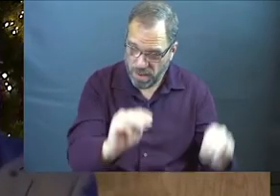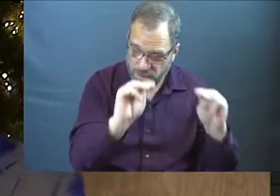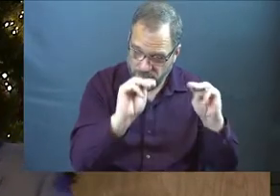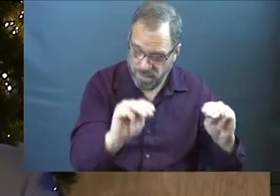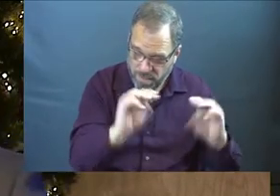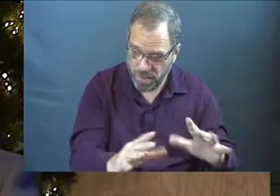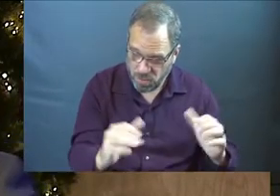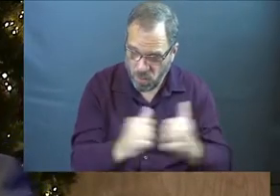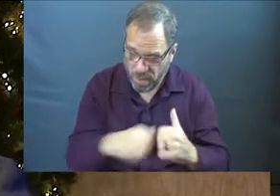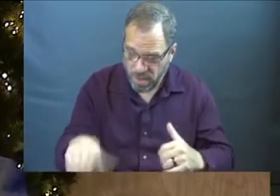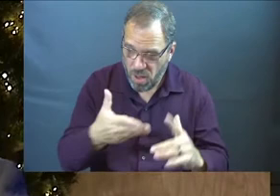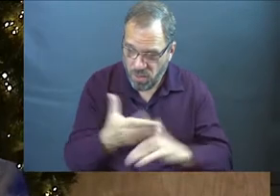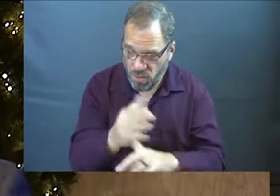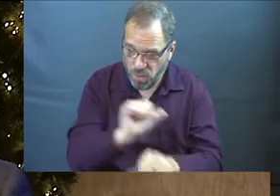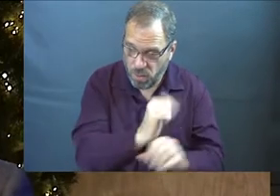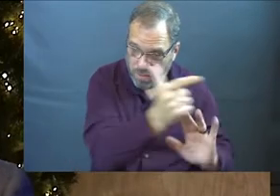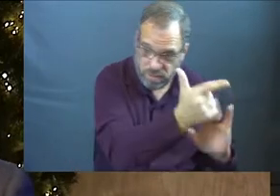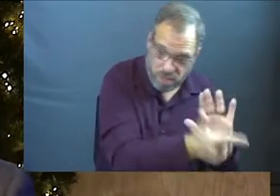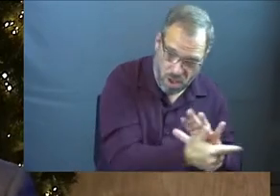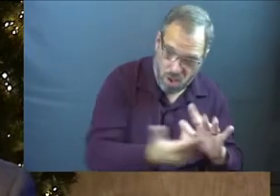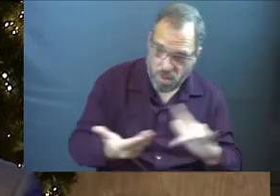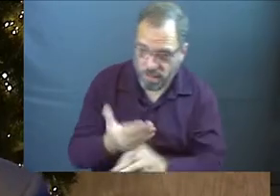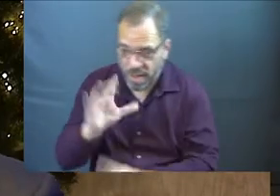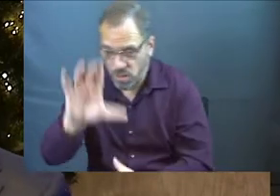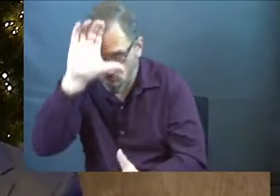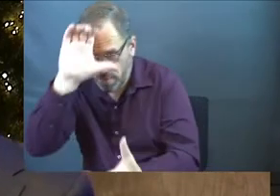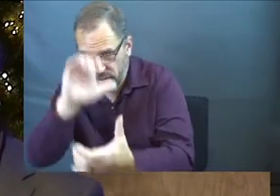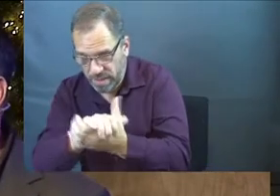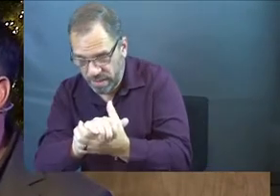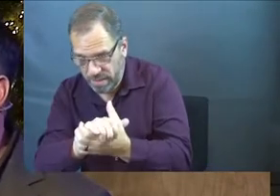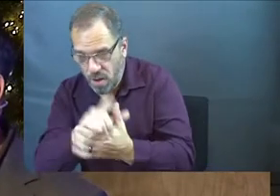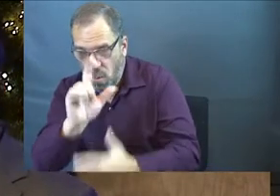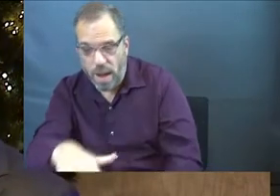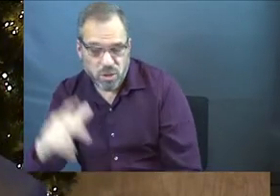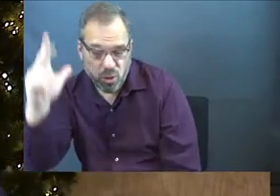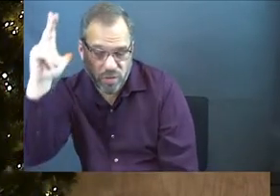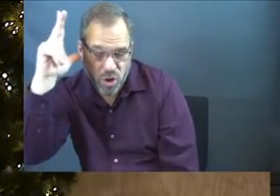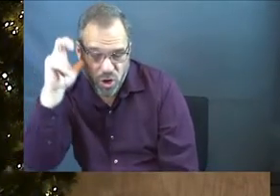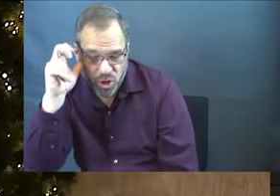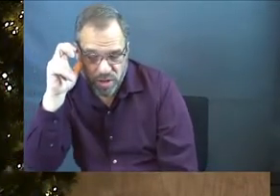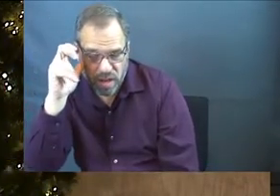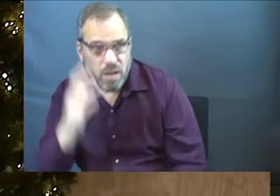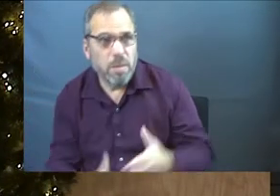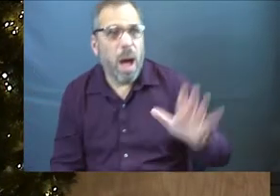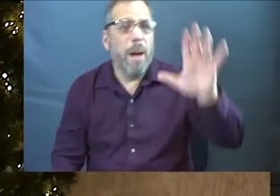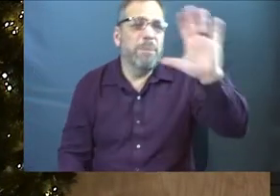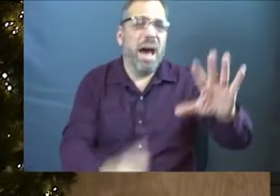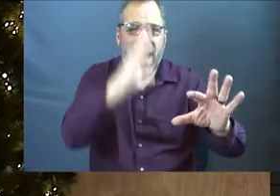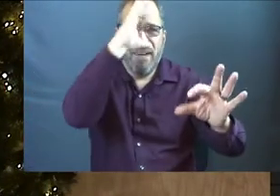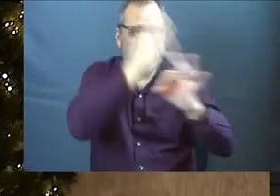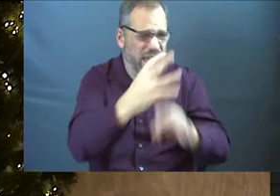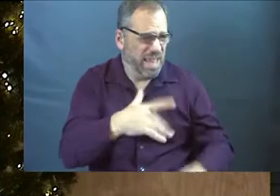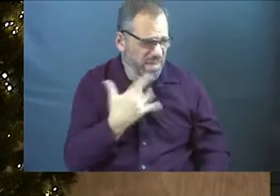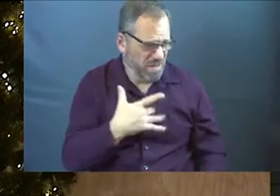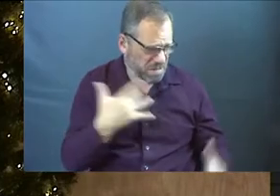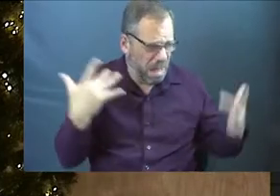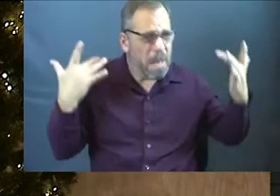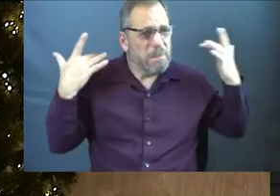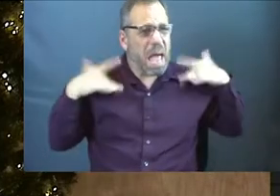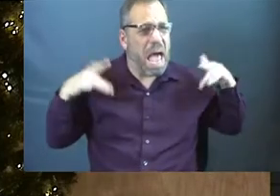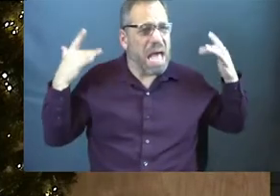miracles among you by the works of the law or by your believing what you heard? And some of you are like, but faith feels so